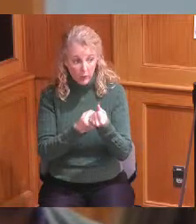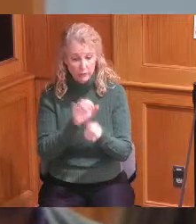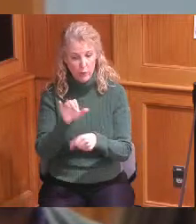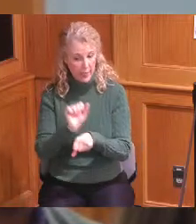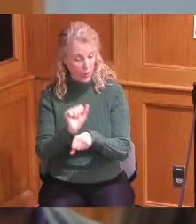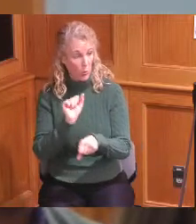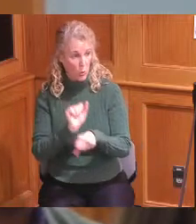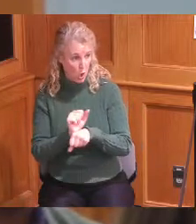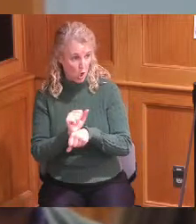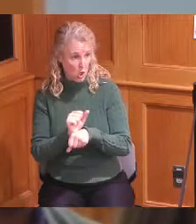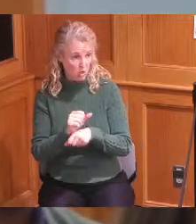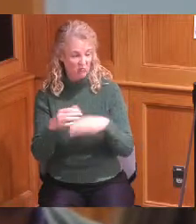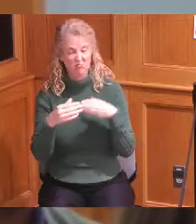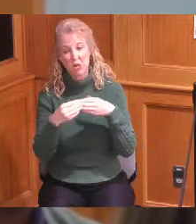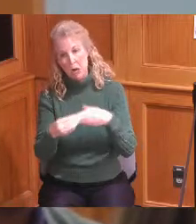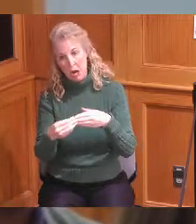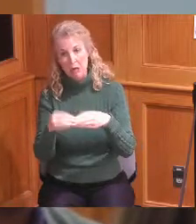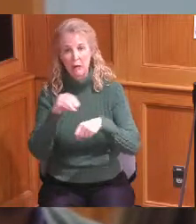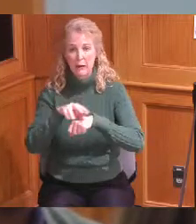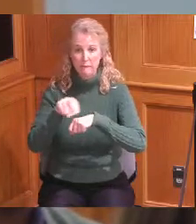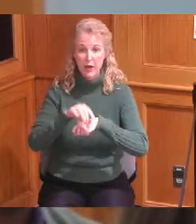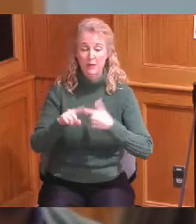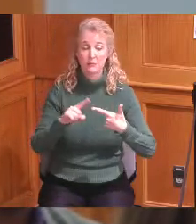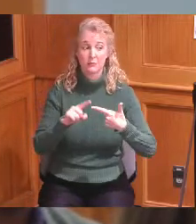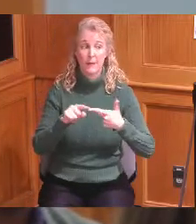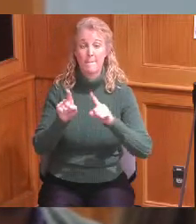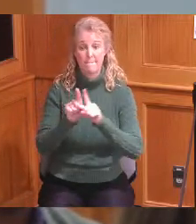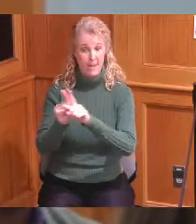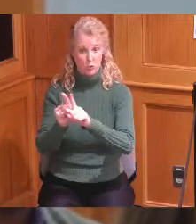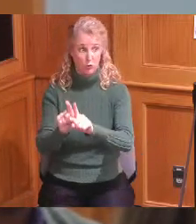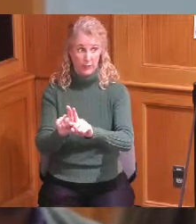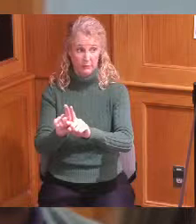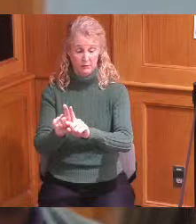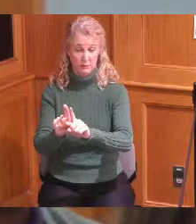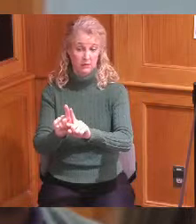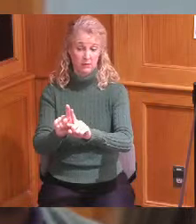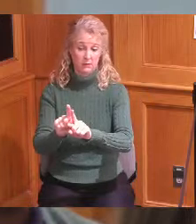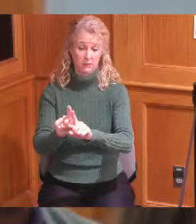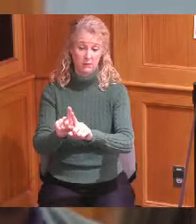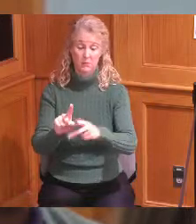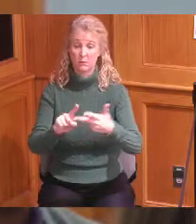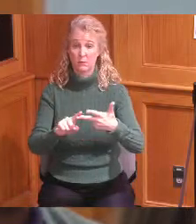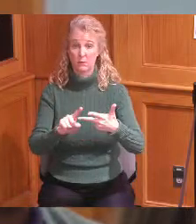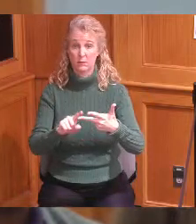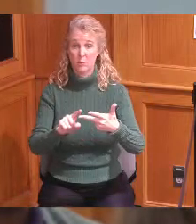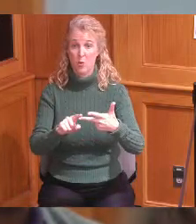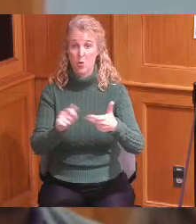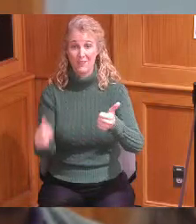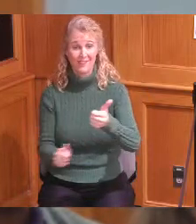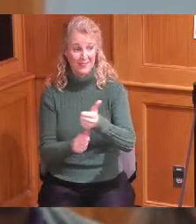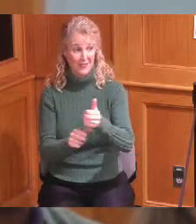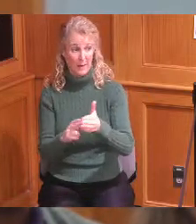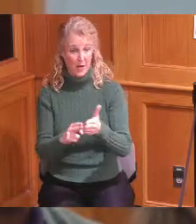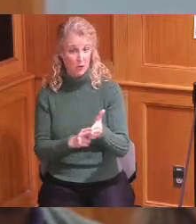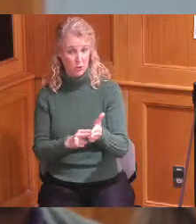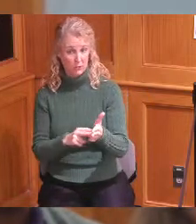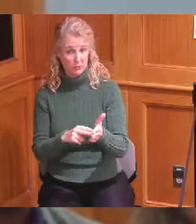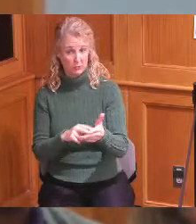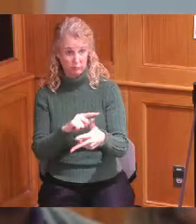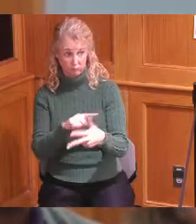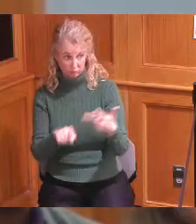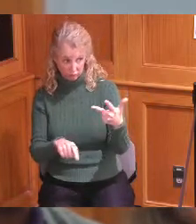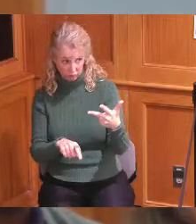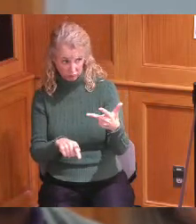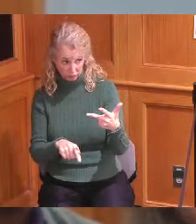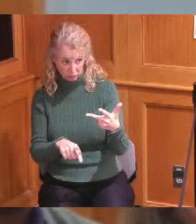doing, giving them guidance and stuff, or even mentoring them, or subcontracting. And the